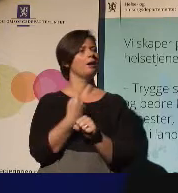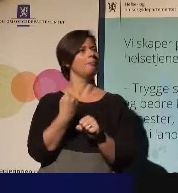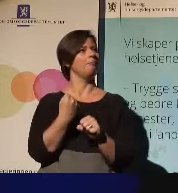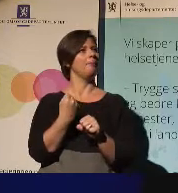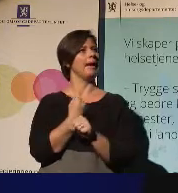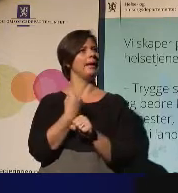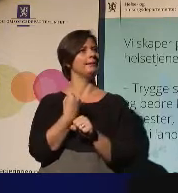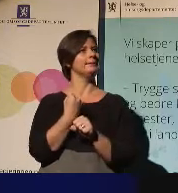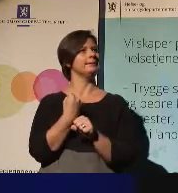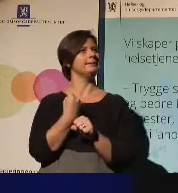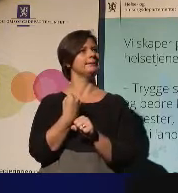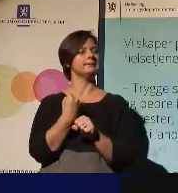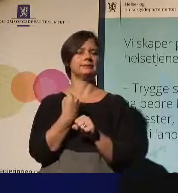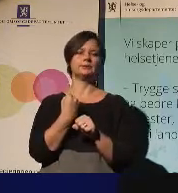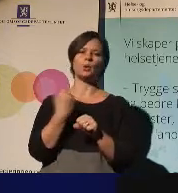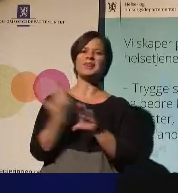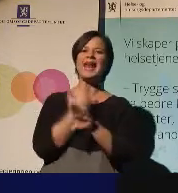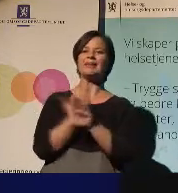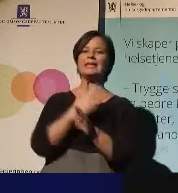working training center